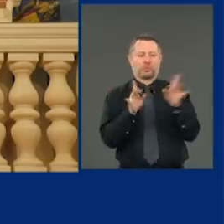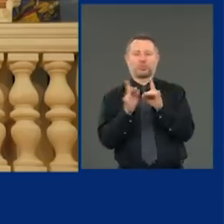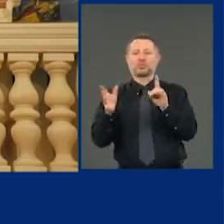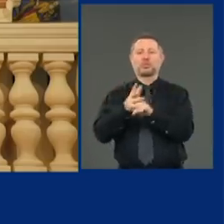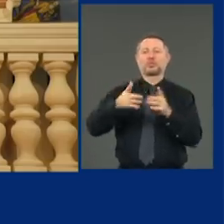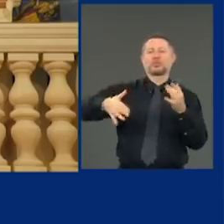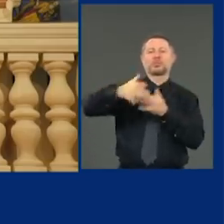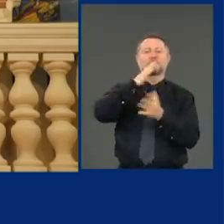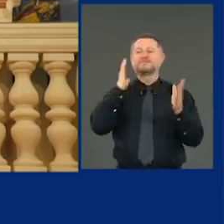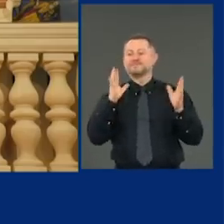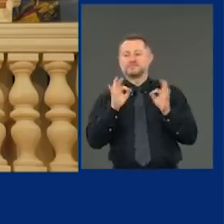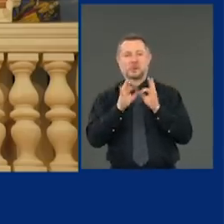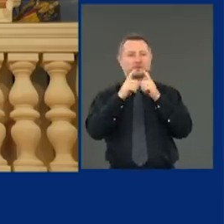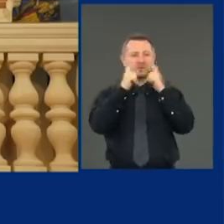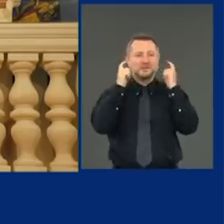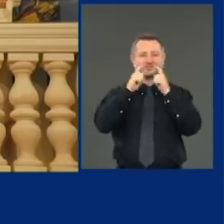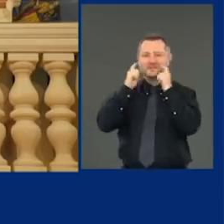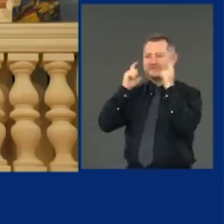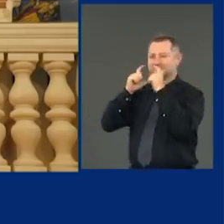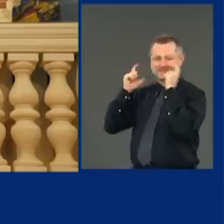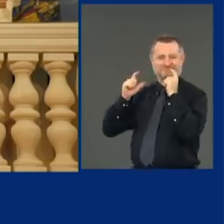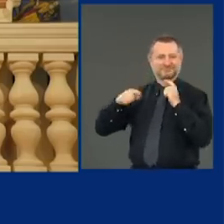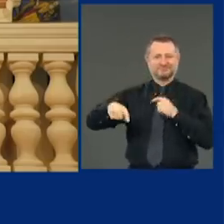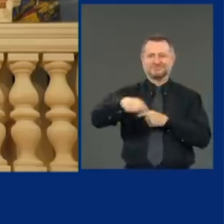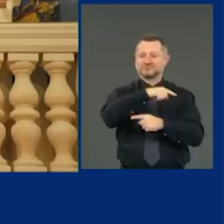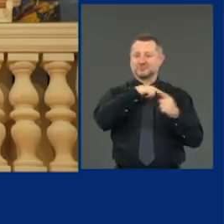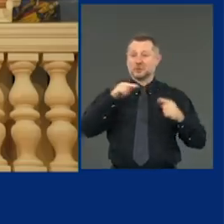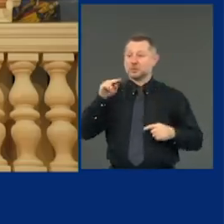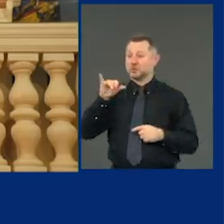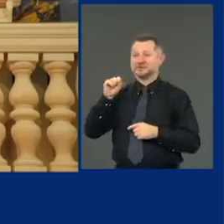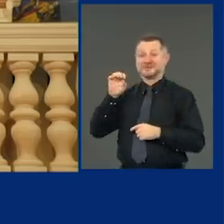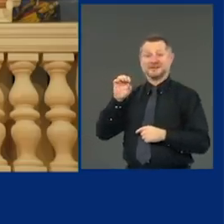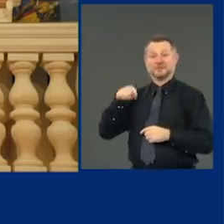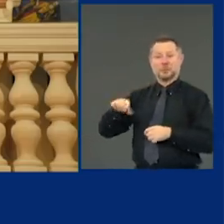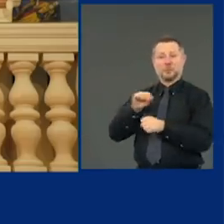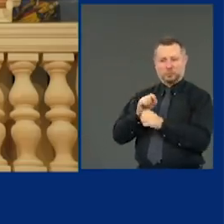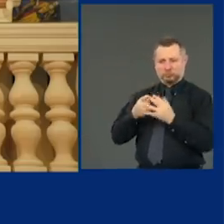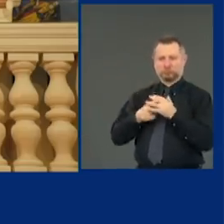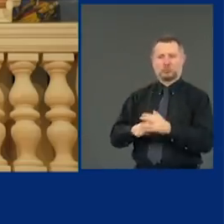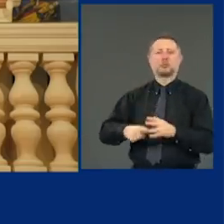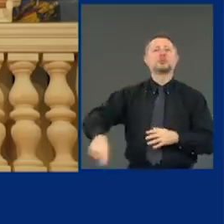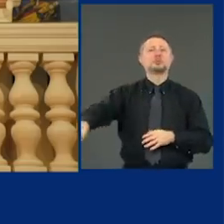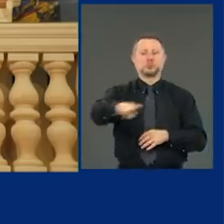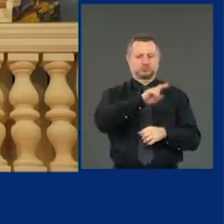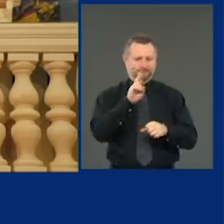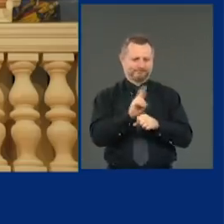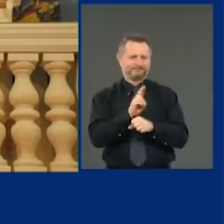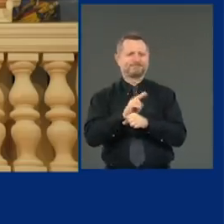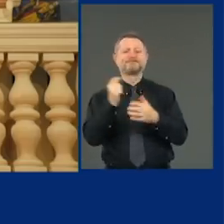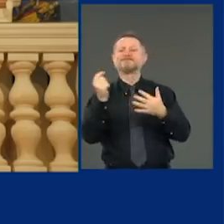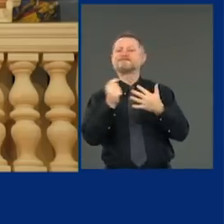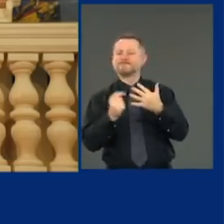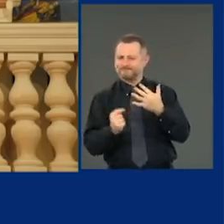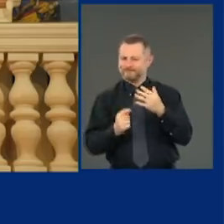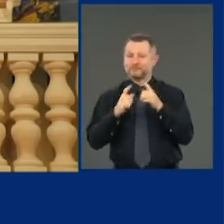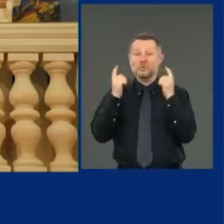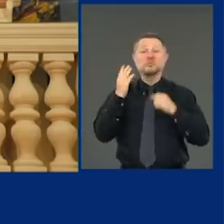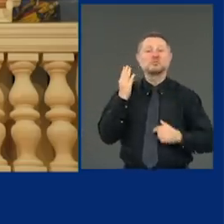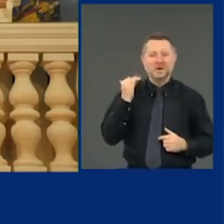stock exchange has incorporated, not because government said they had to, but because the stock exchange is